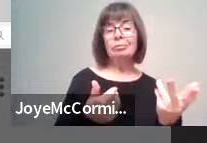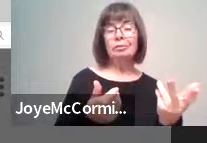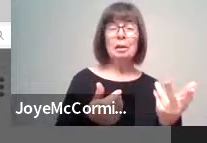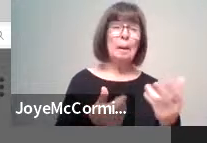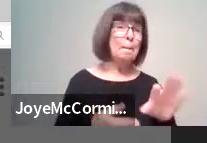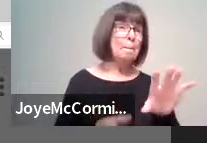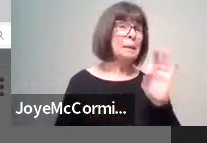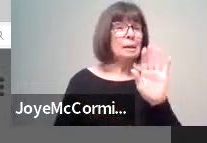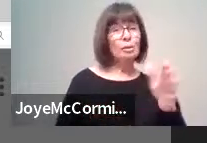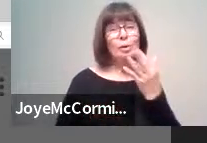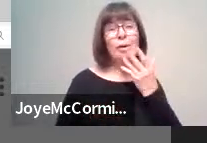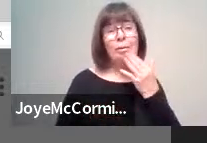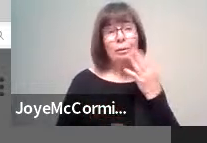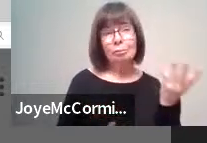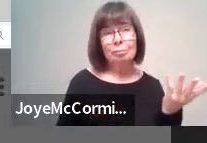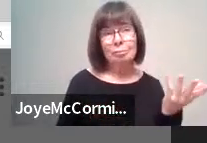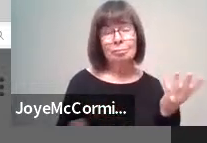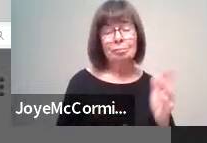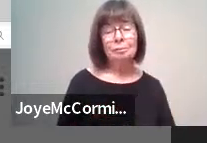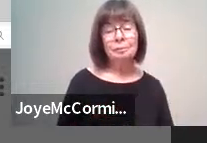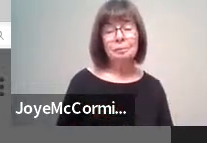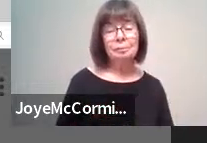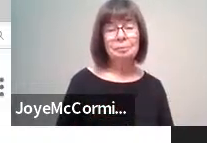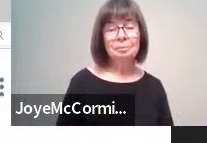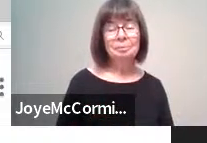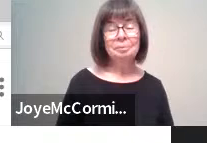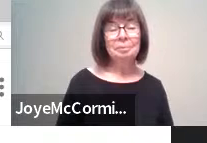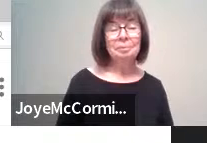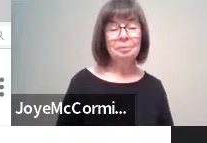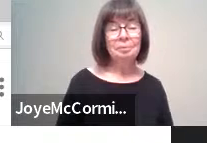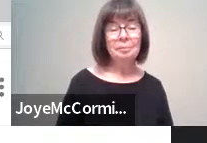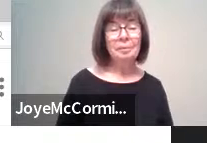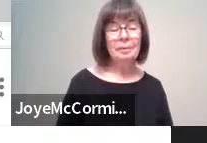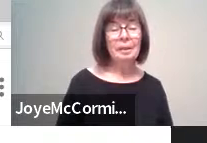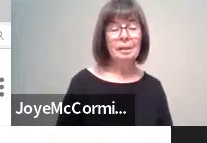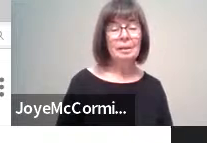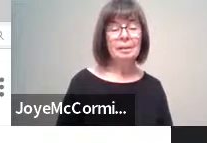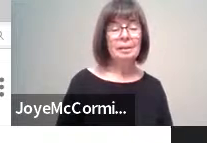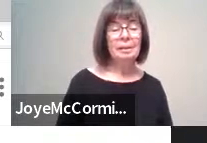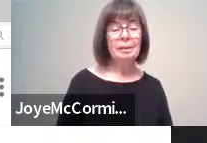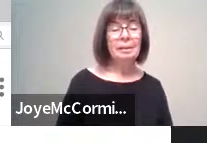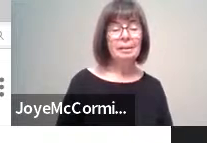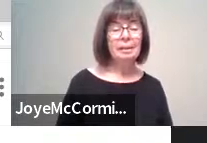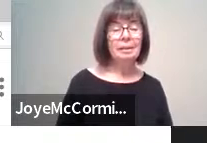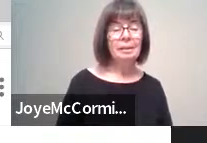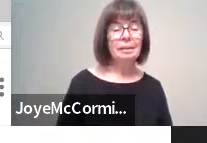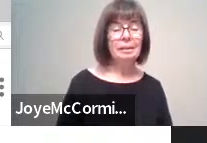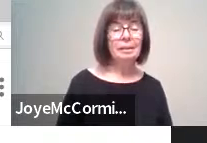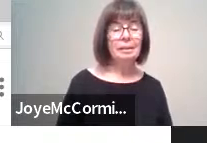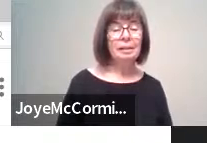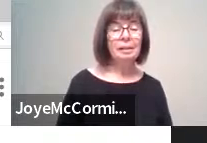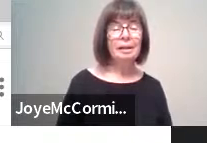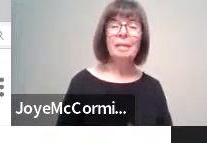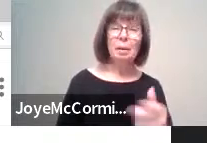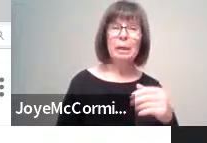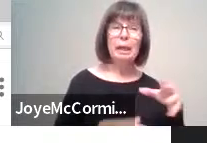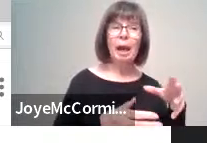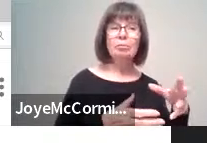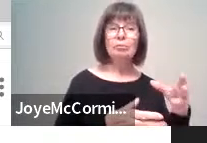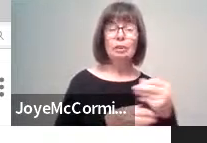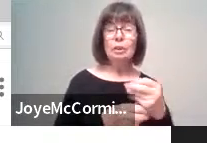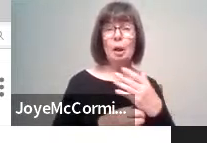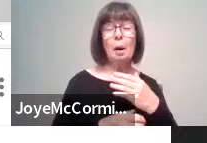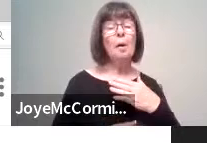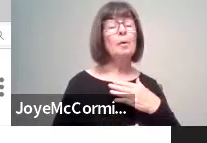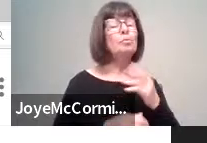you like, and that way we can then we can capture comments on the screen itself. So please feel free